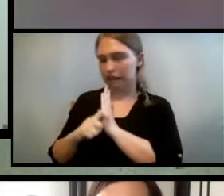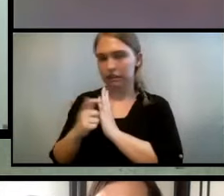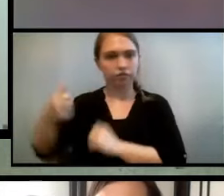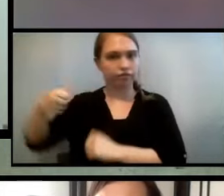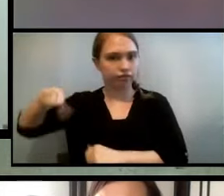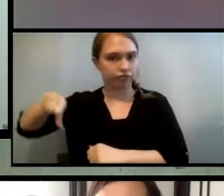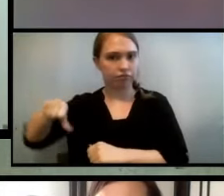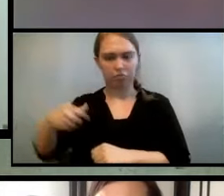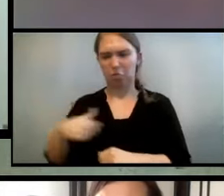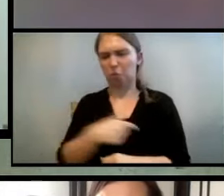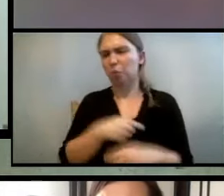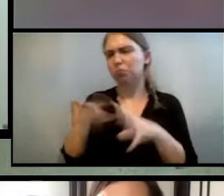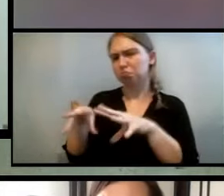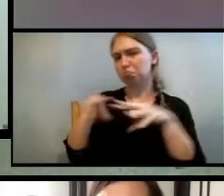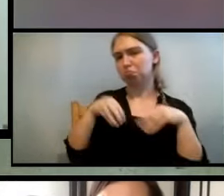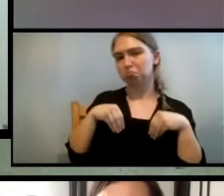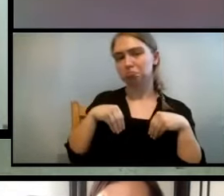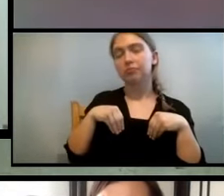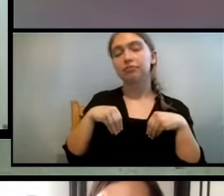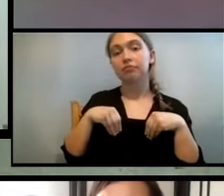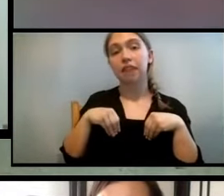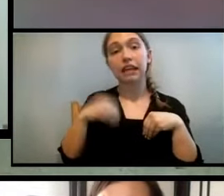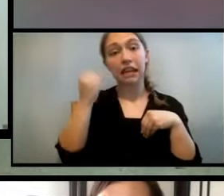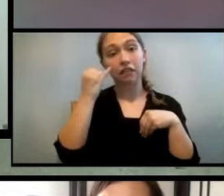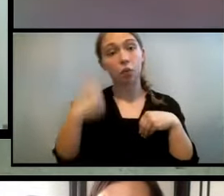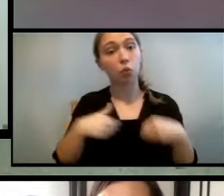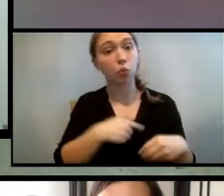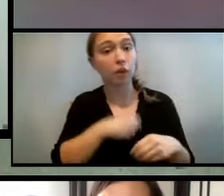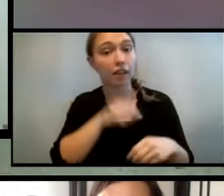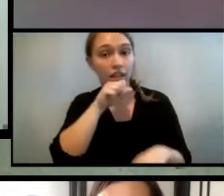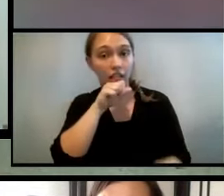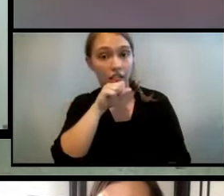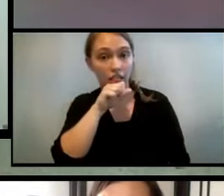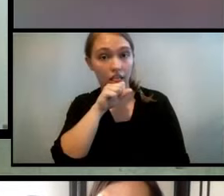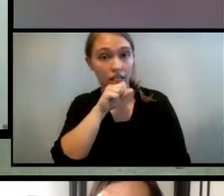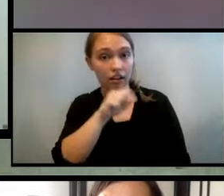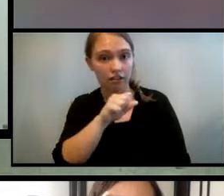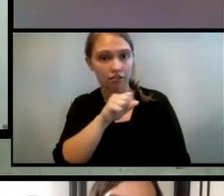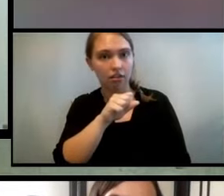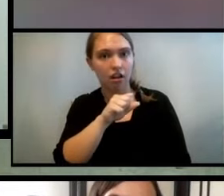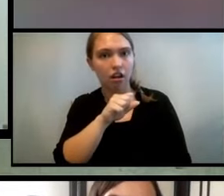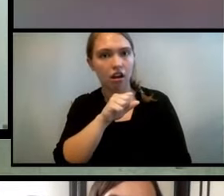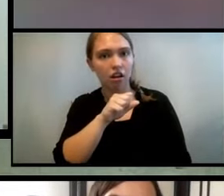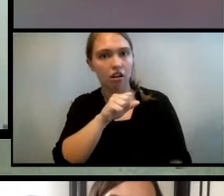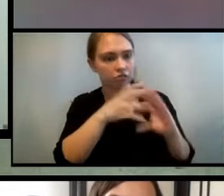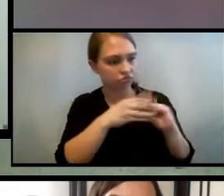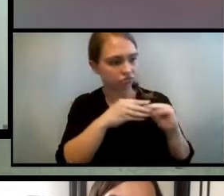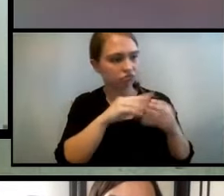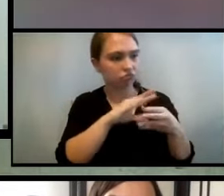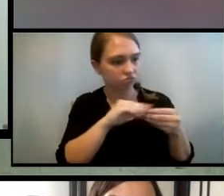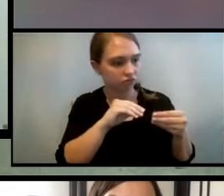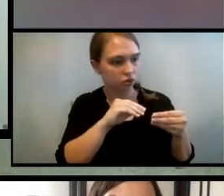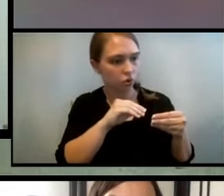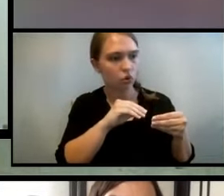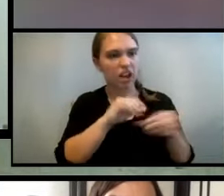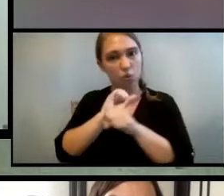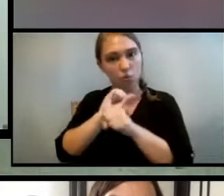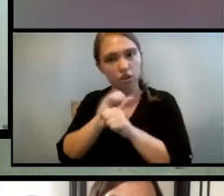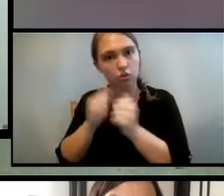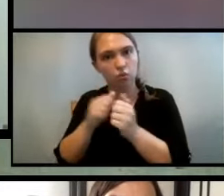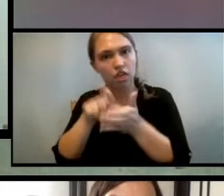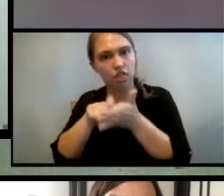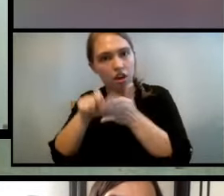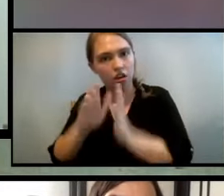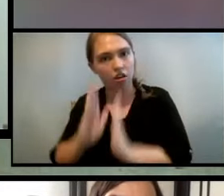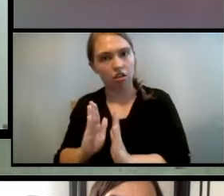quite ready yet. But if we loved them, doing extensive work with the authors. So I kind